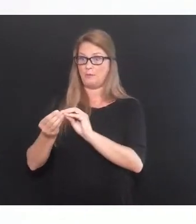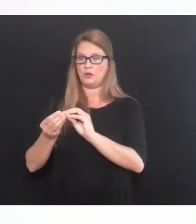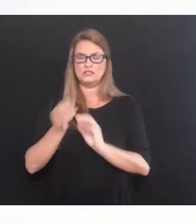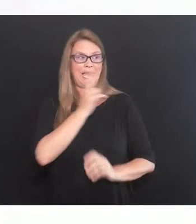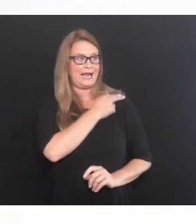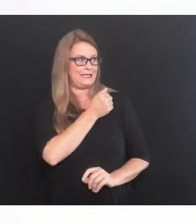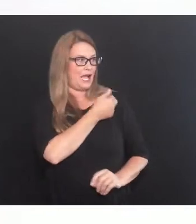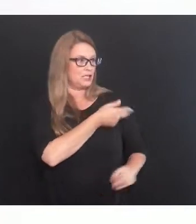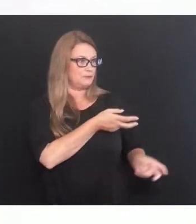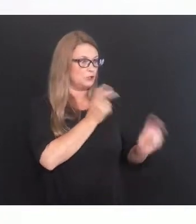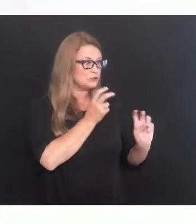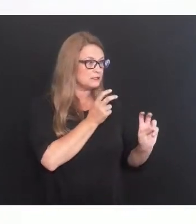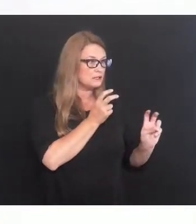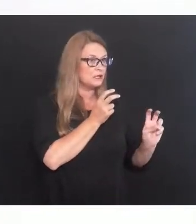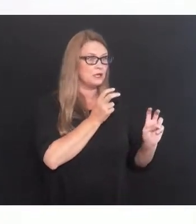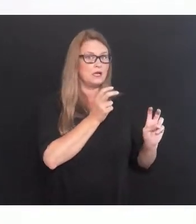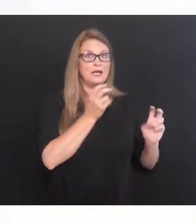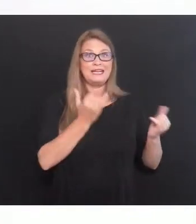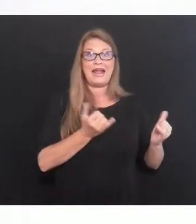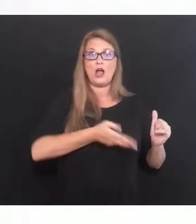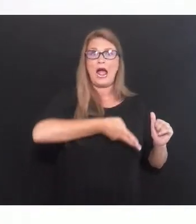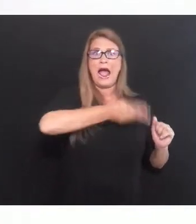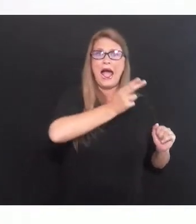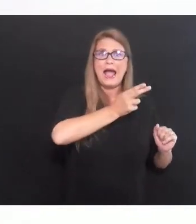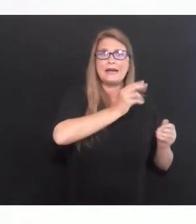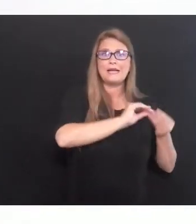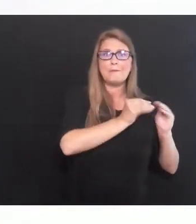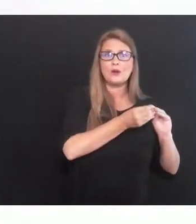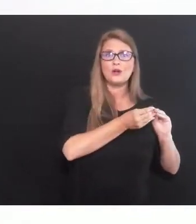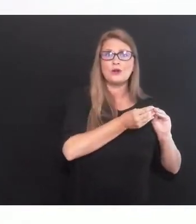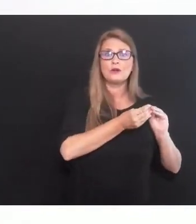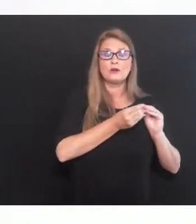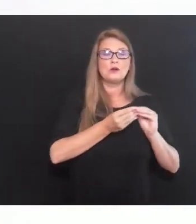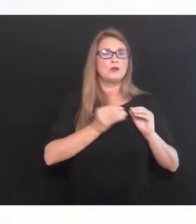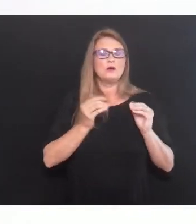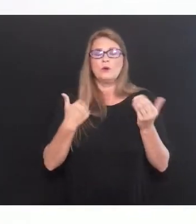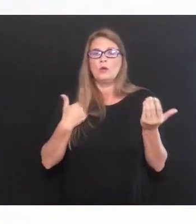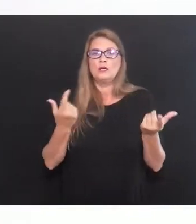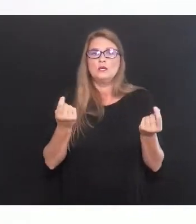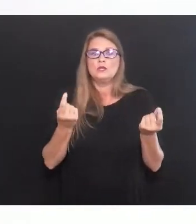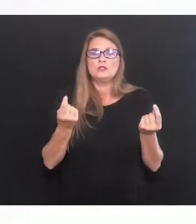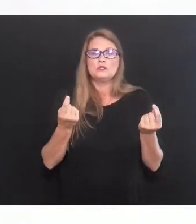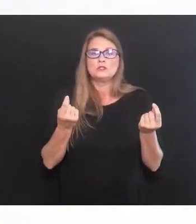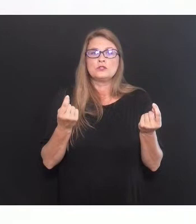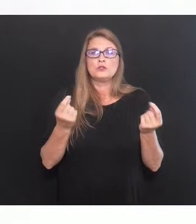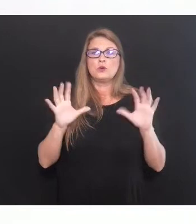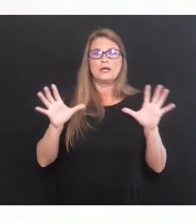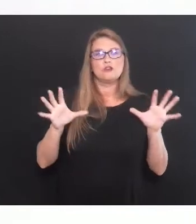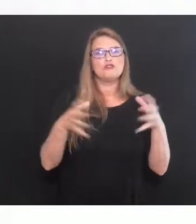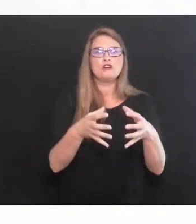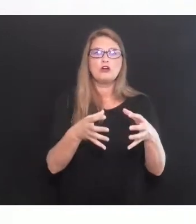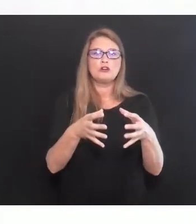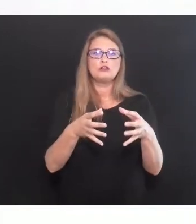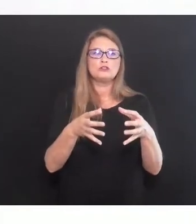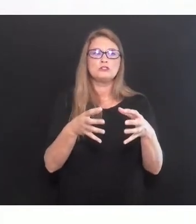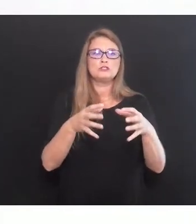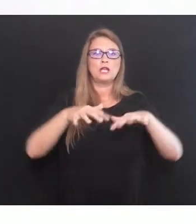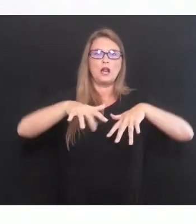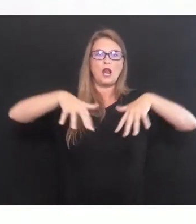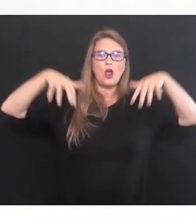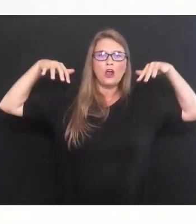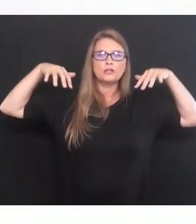hospitalizations are at an all-time high. Is there any kind of guidance when it comes to large gatherings, and especially for